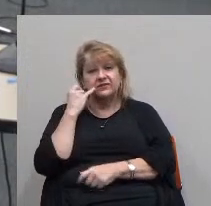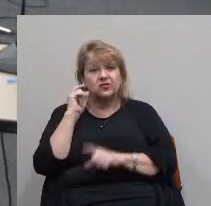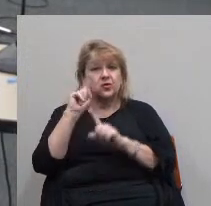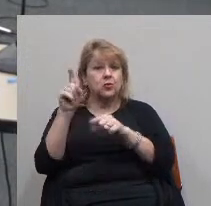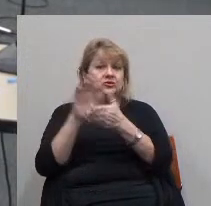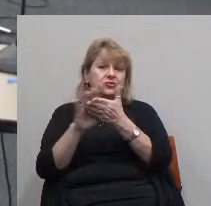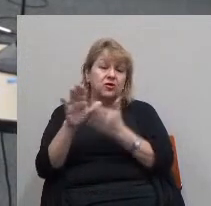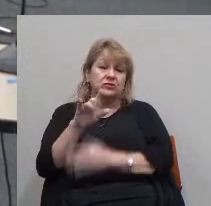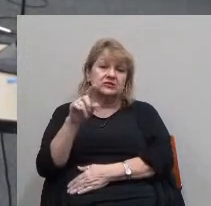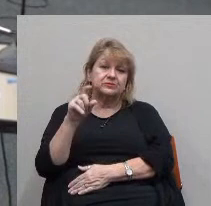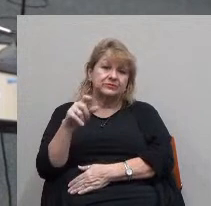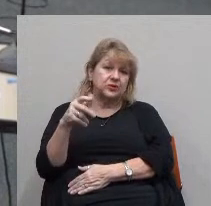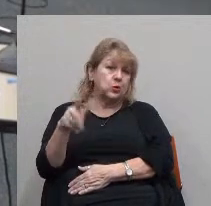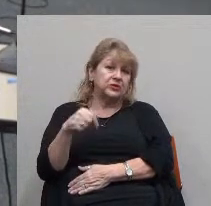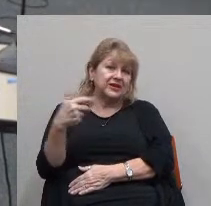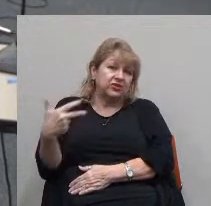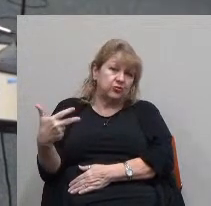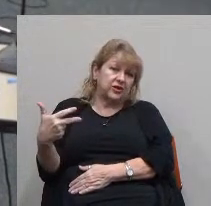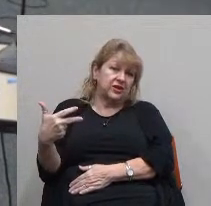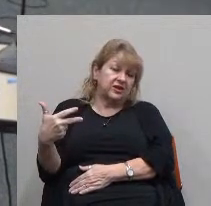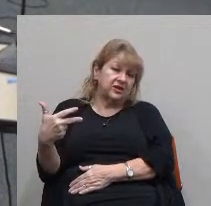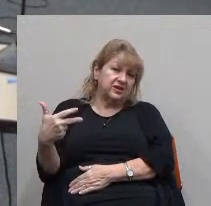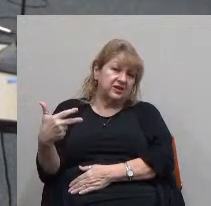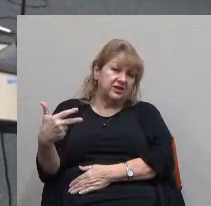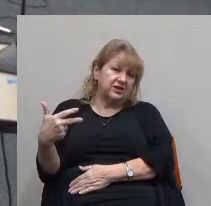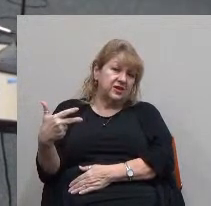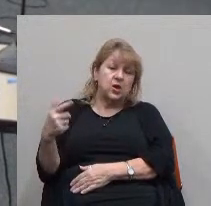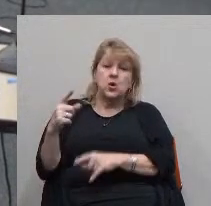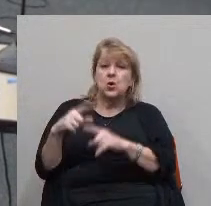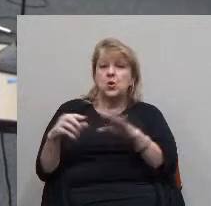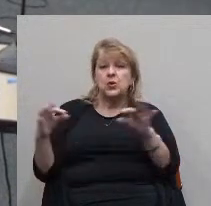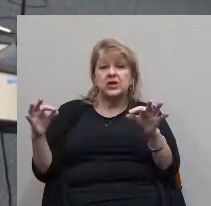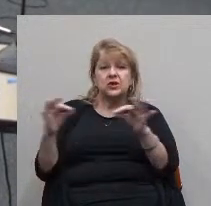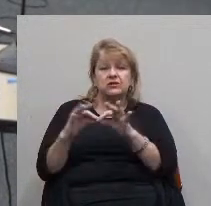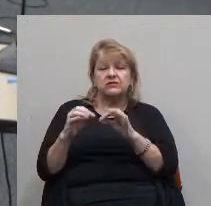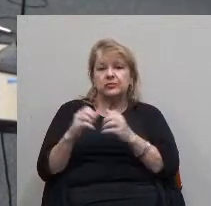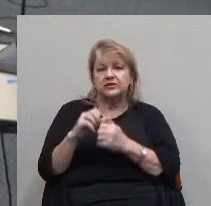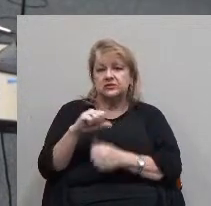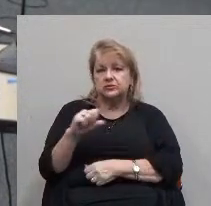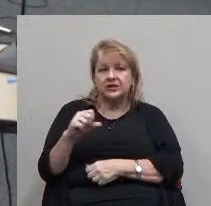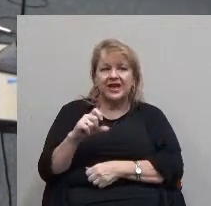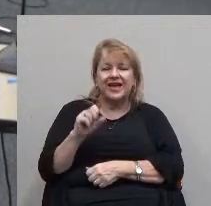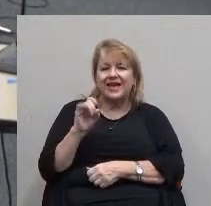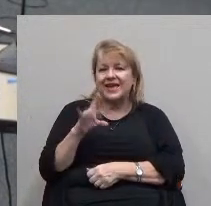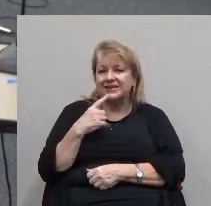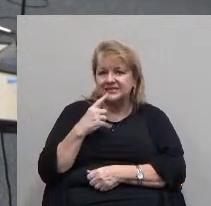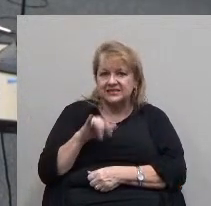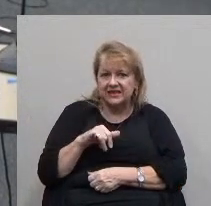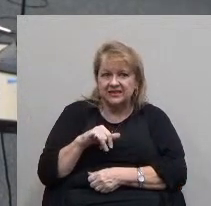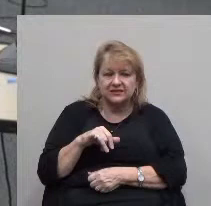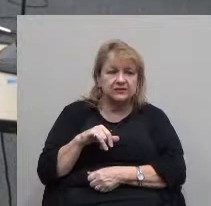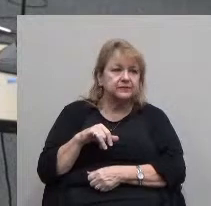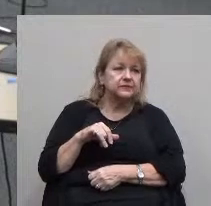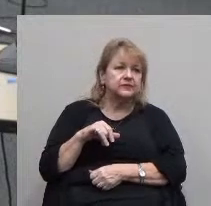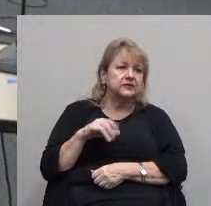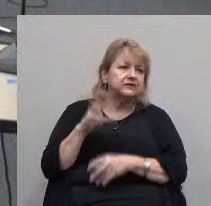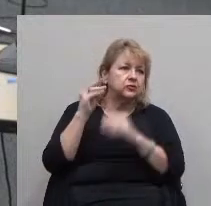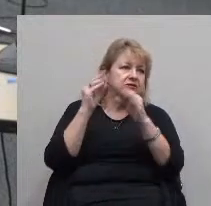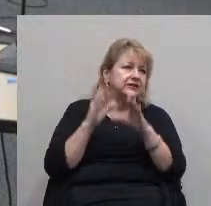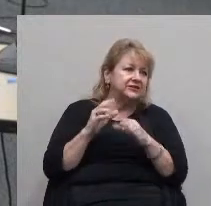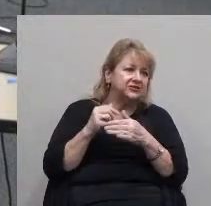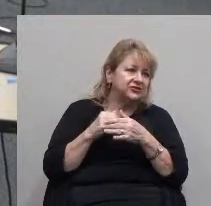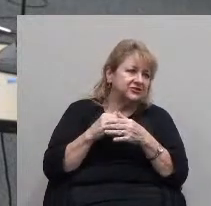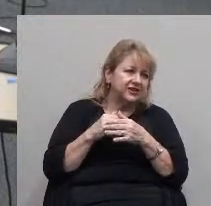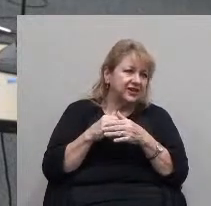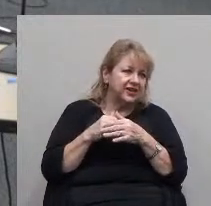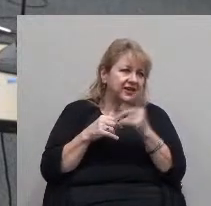because they have to take this. We couldn't work it into the social, I mean, and I hate to even say this, the social studies teachers go crazy like